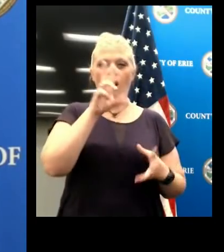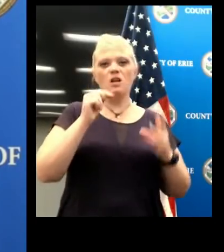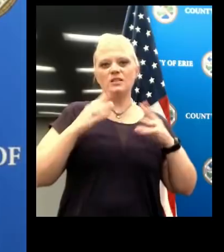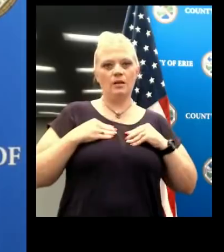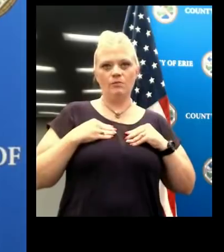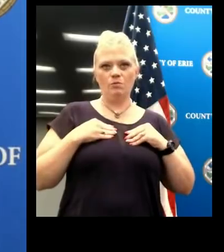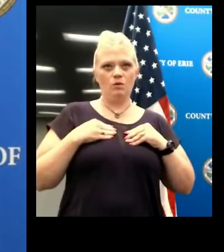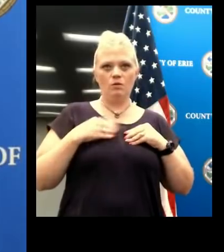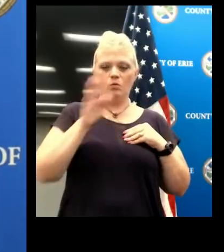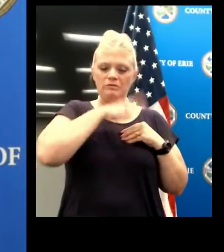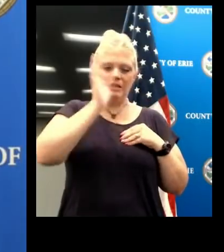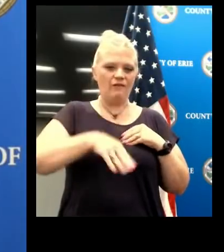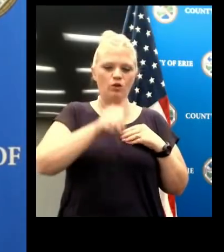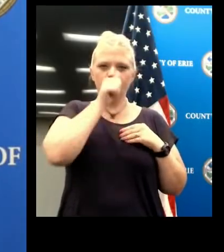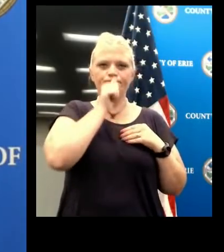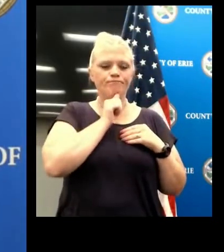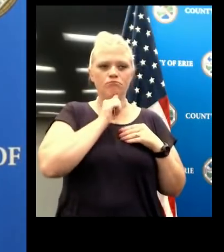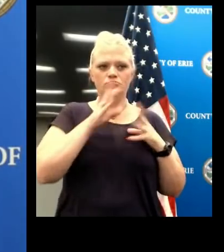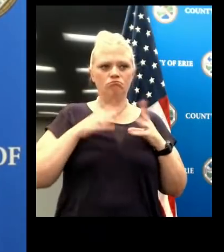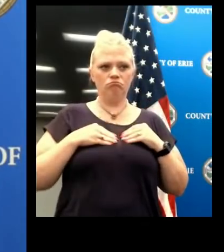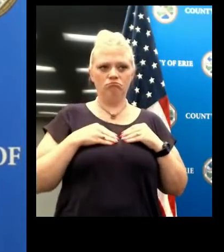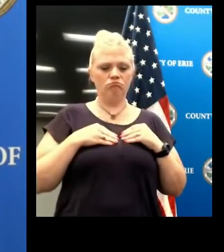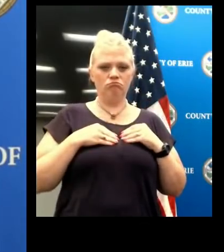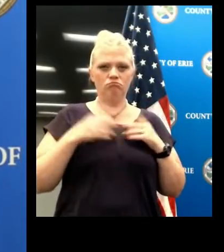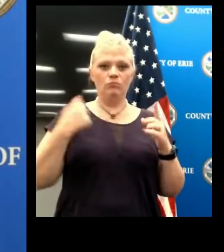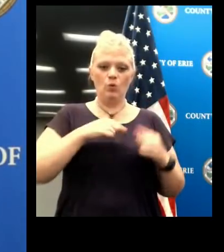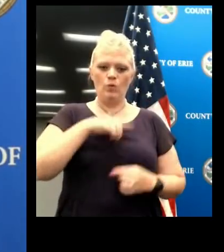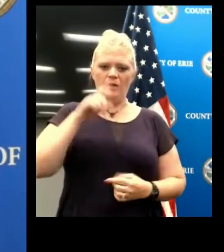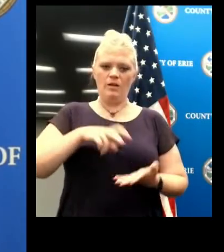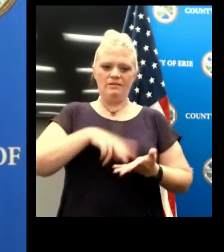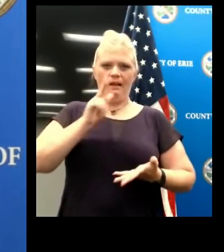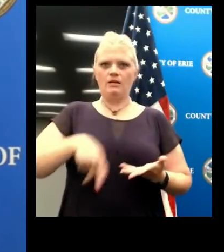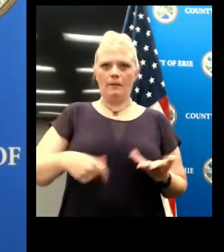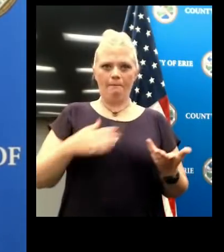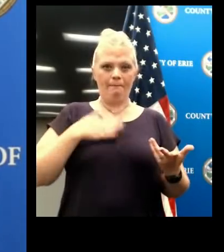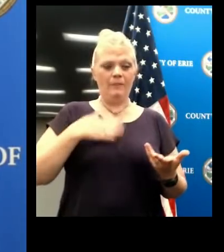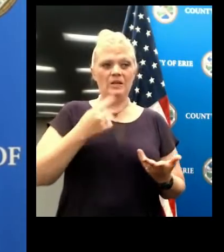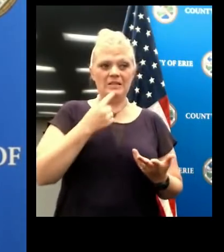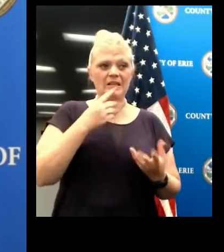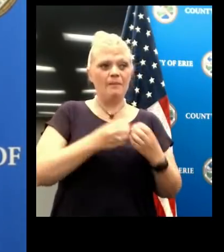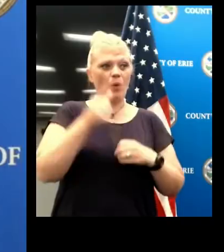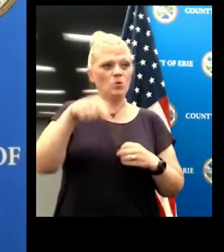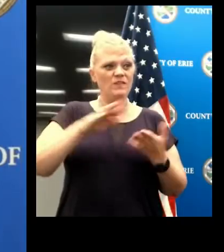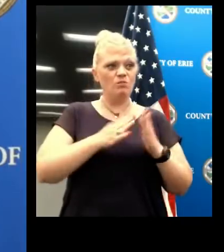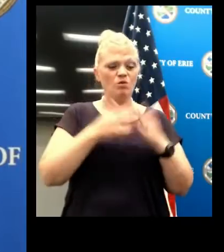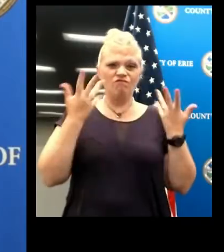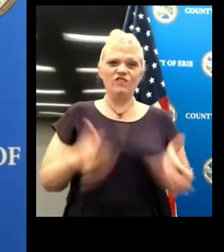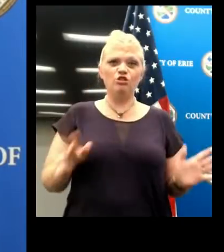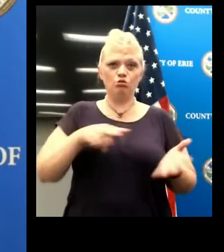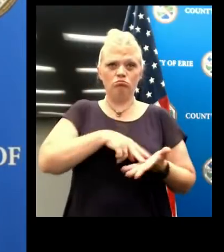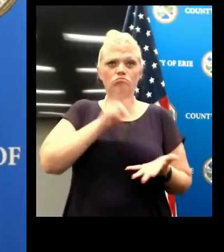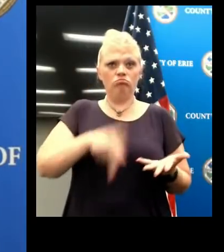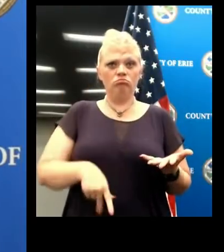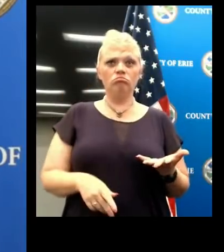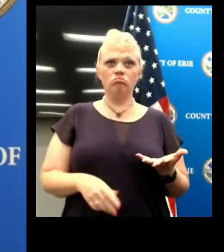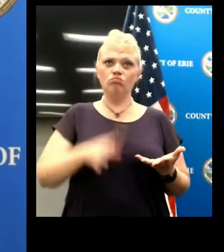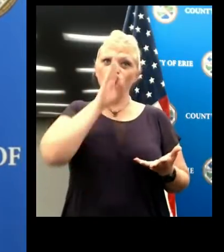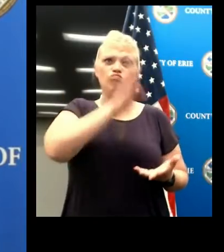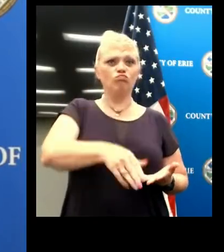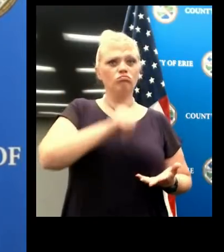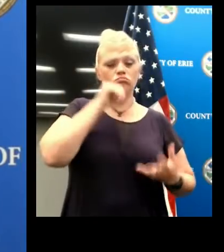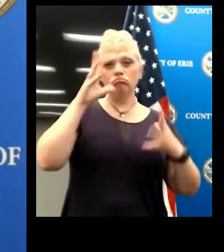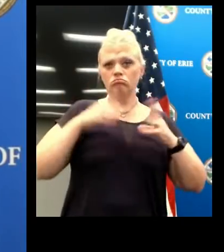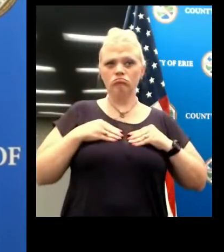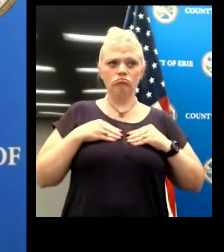never be tolerated, and we as a community must stand up, and I'm glad to say the vast majority of this community has stood up and said that is